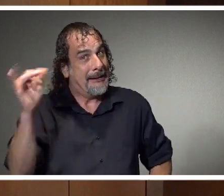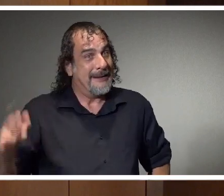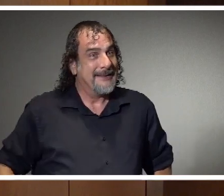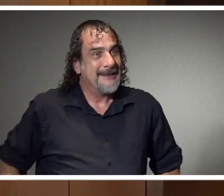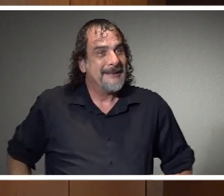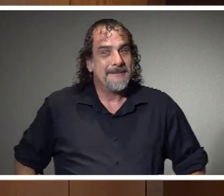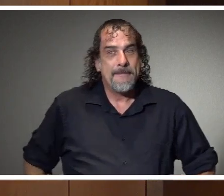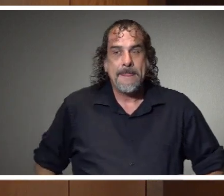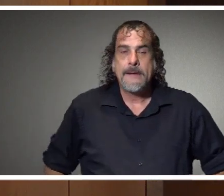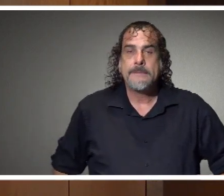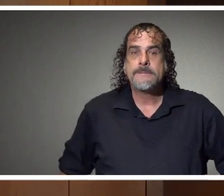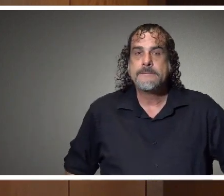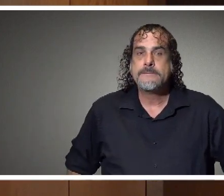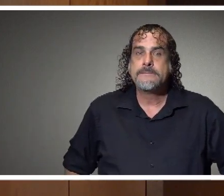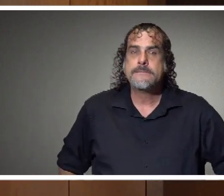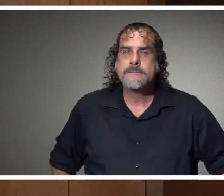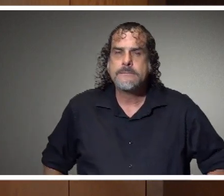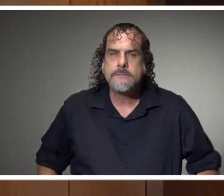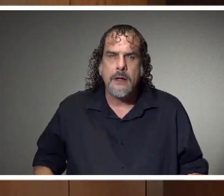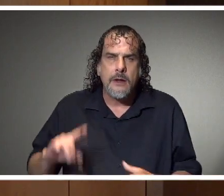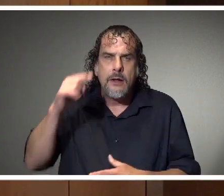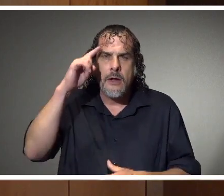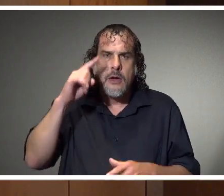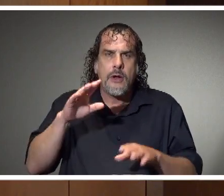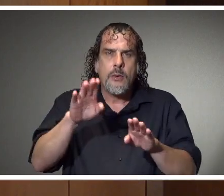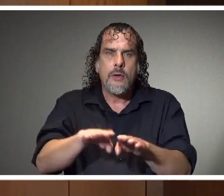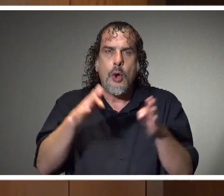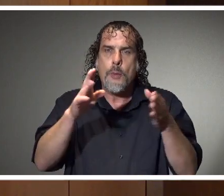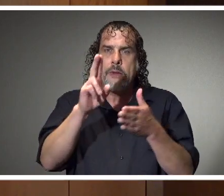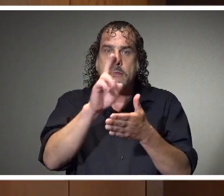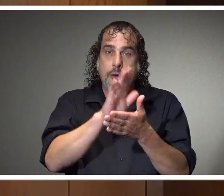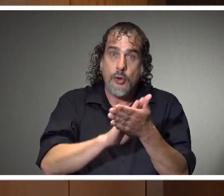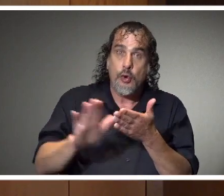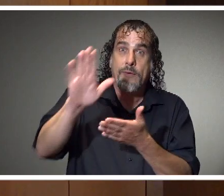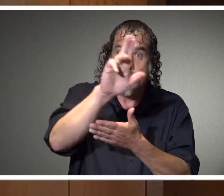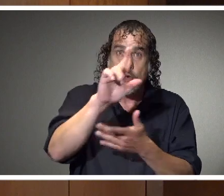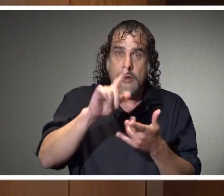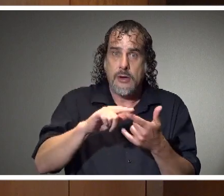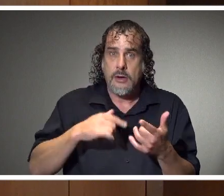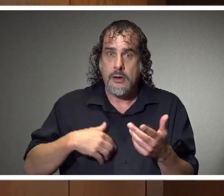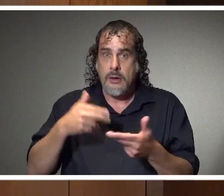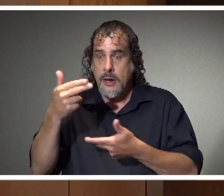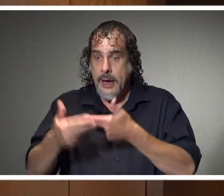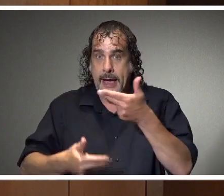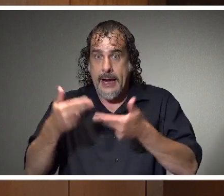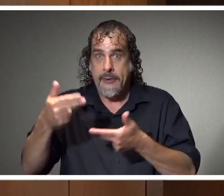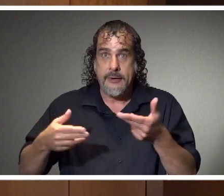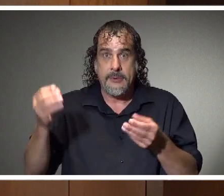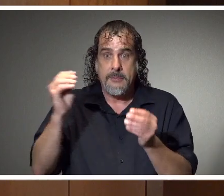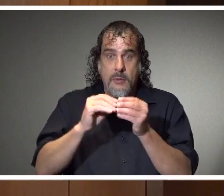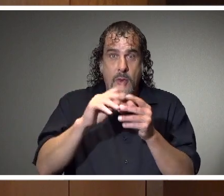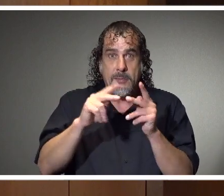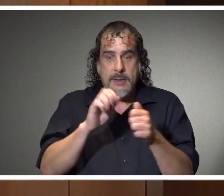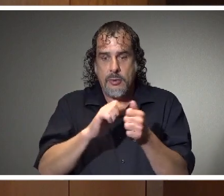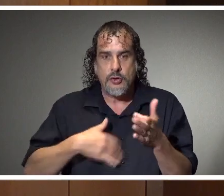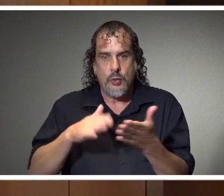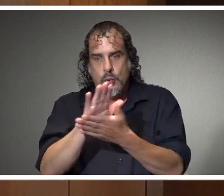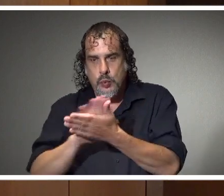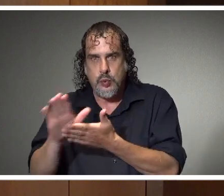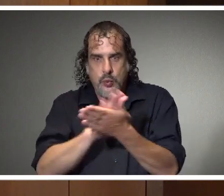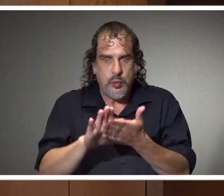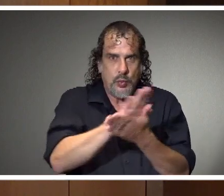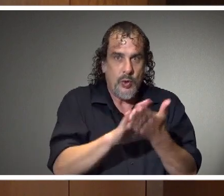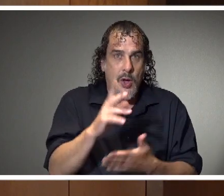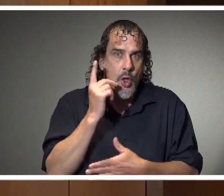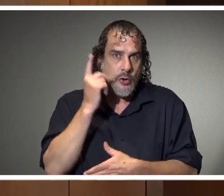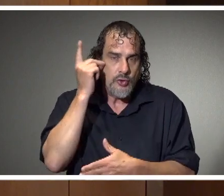Yes, sir. Governor, with the reopening of colleges and universities, will there be like a hiring of extra hands to help clean and disinfect dorms